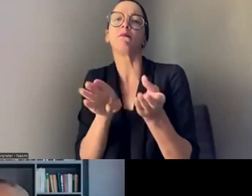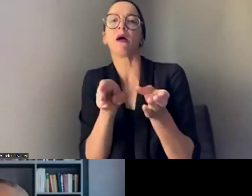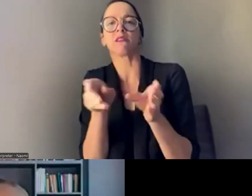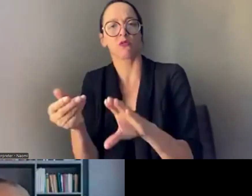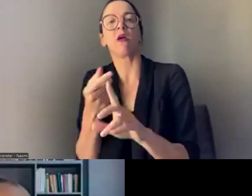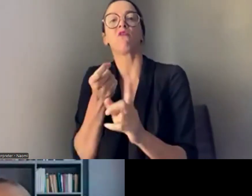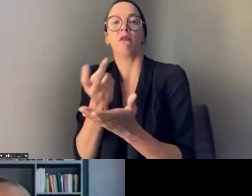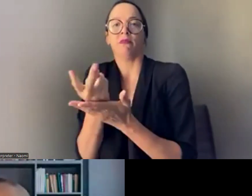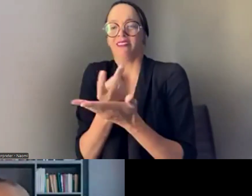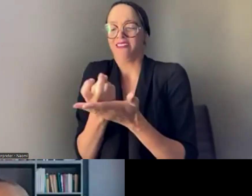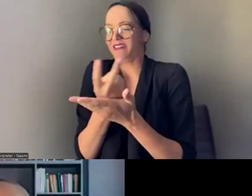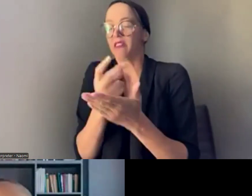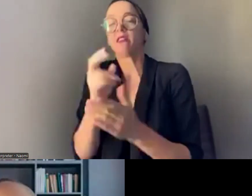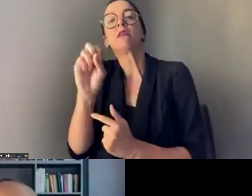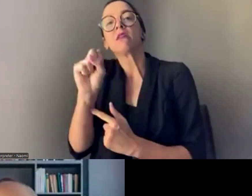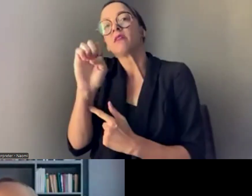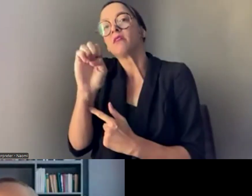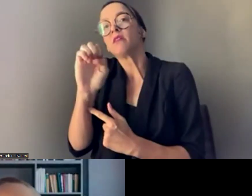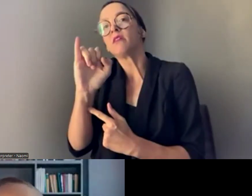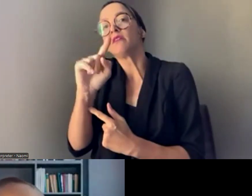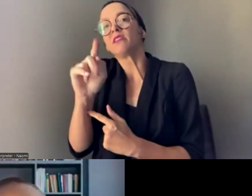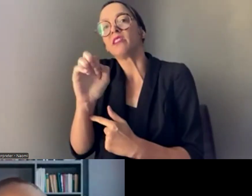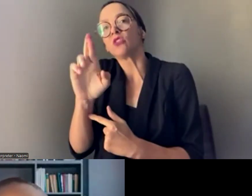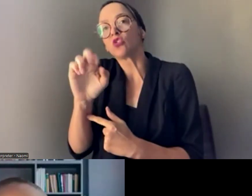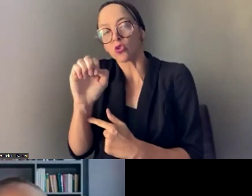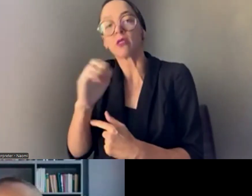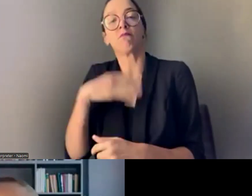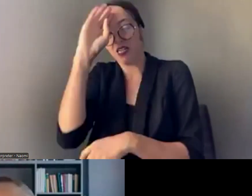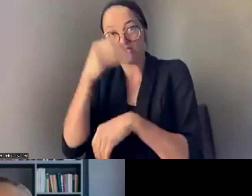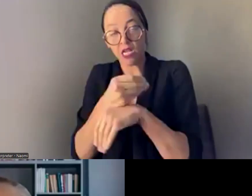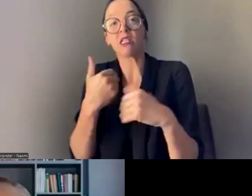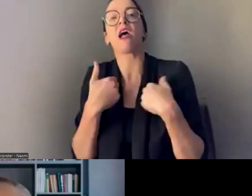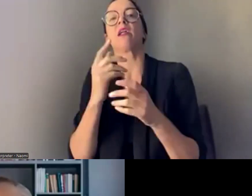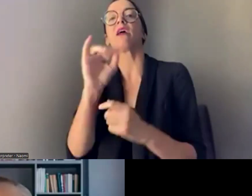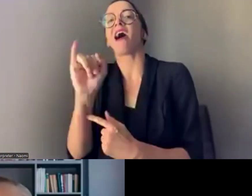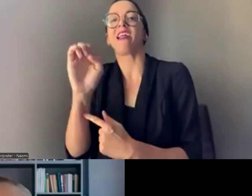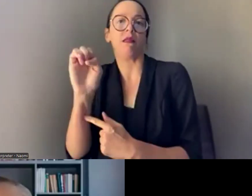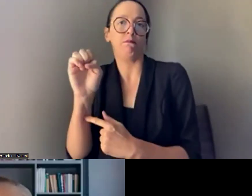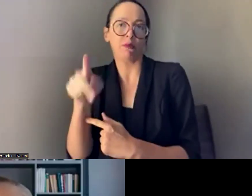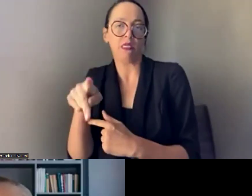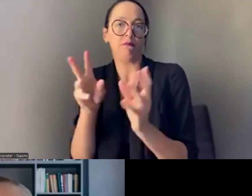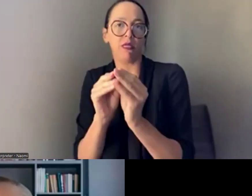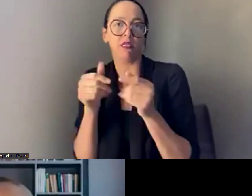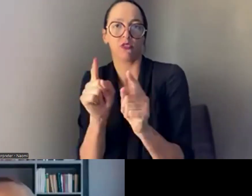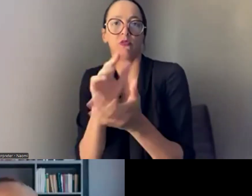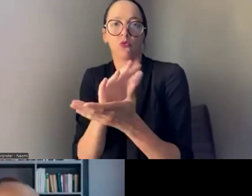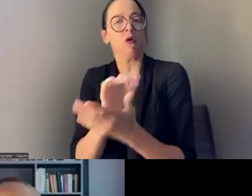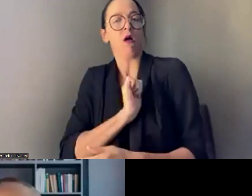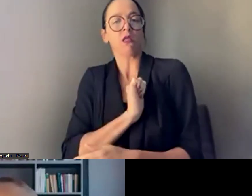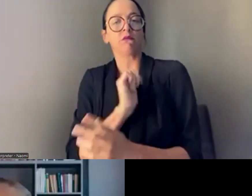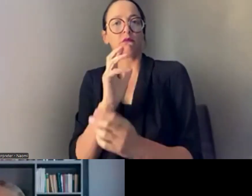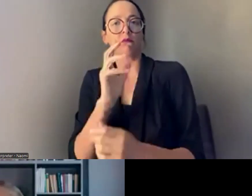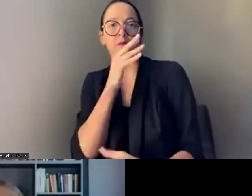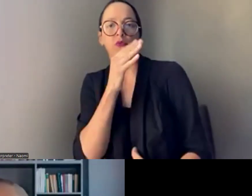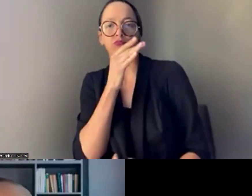IEPs in school, and I remember my first IEP as a mom. And it's one thing to be a professional to support another mom. When you're the mom, Mama Bear